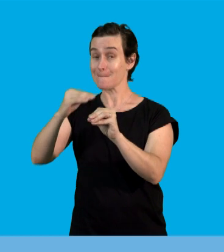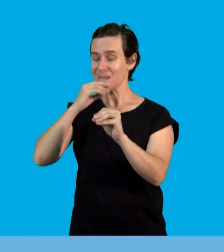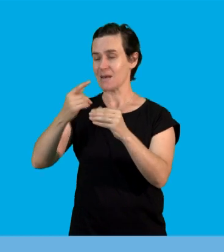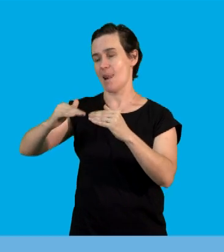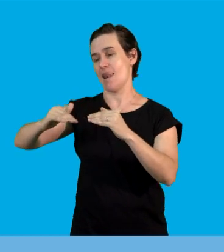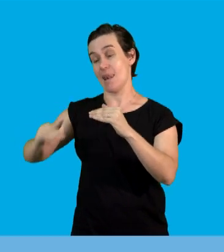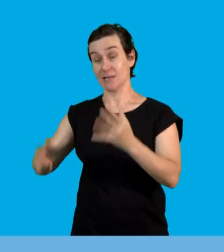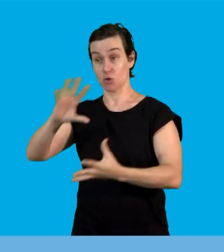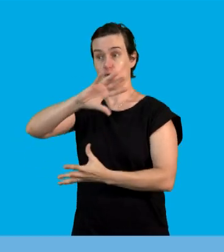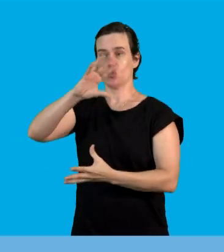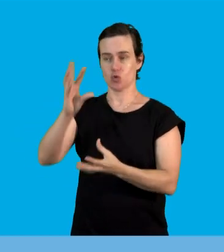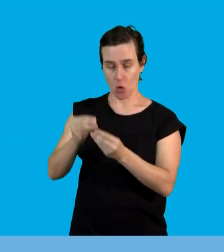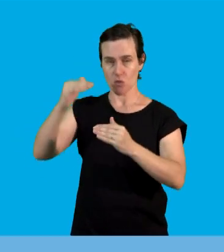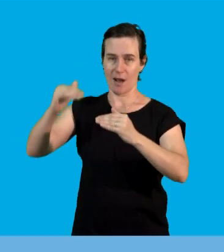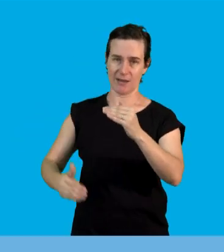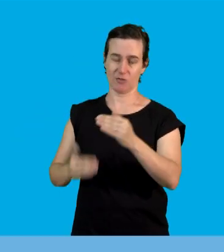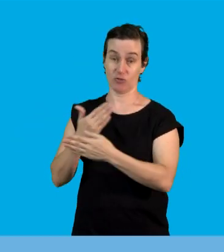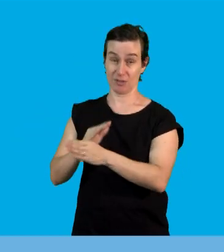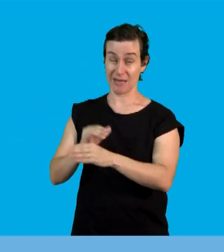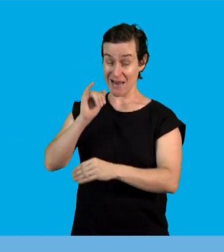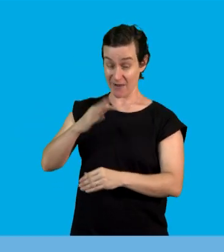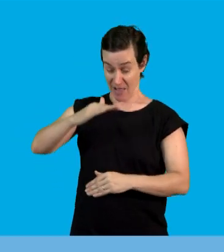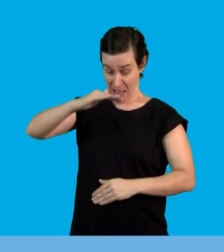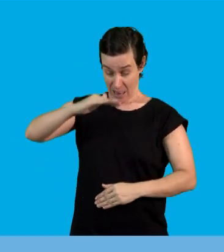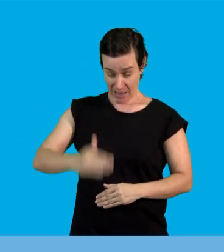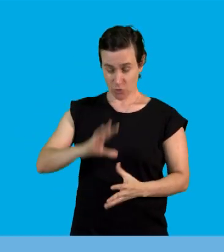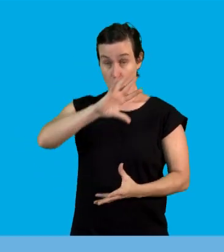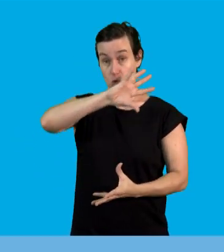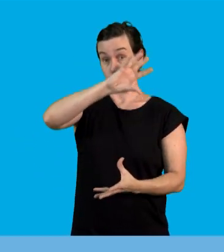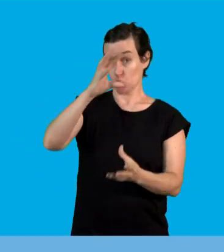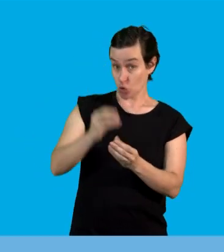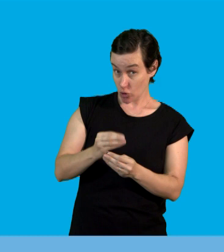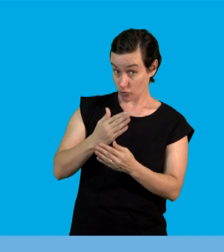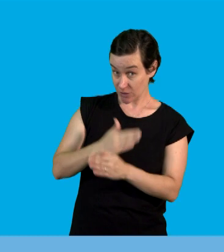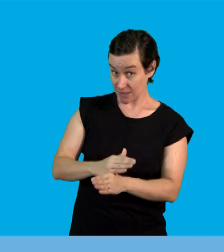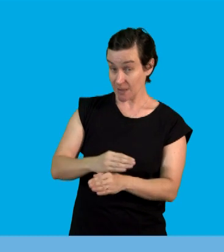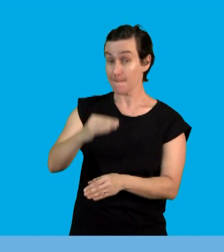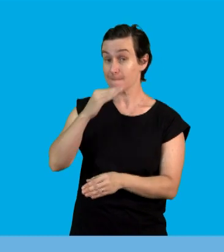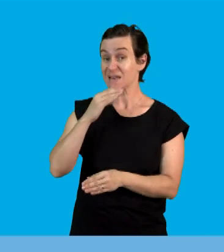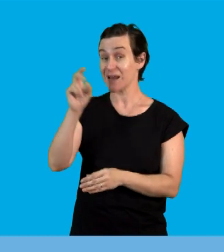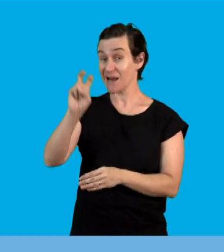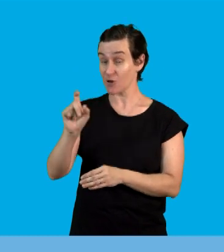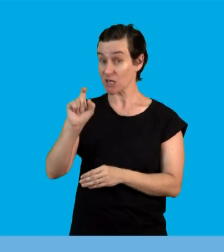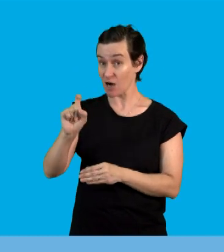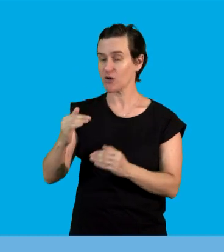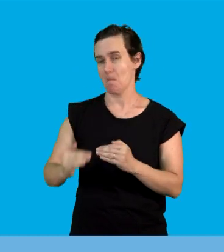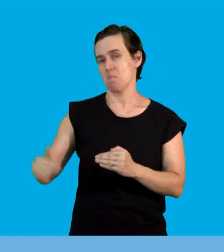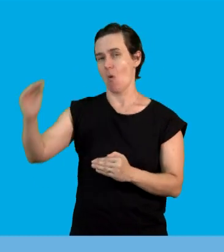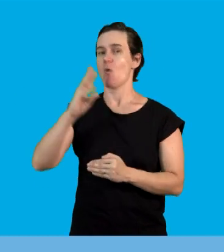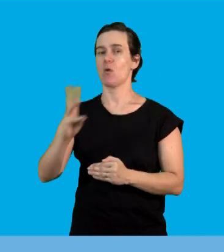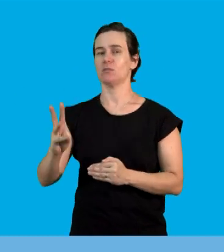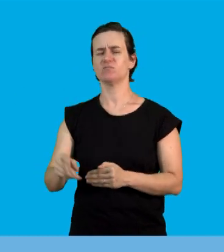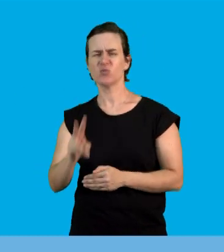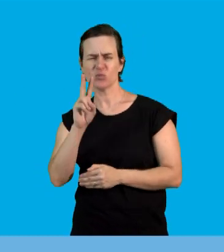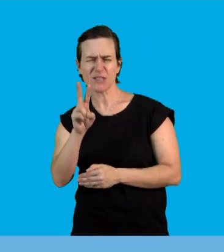resistance. And by decreasing the resistance, the current strength is going to increase. So therefore,